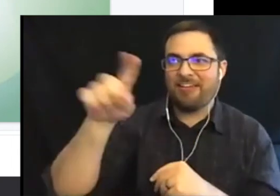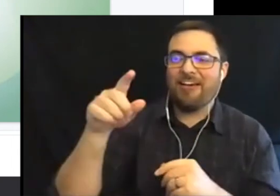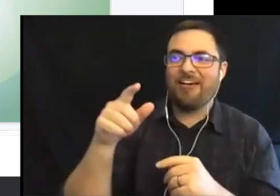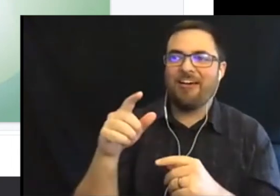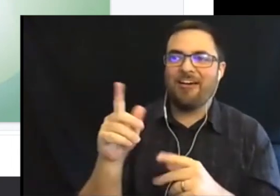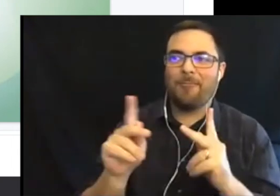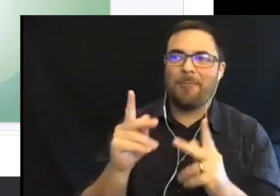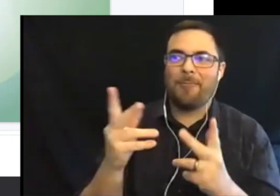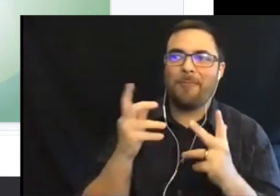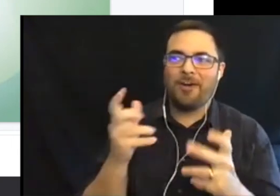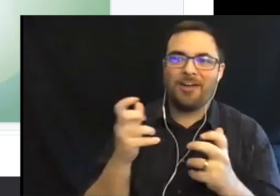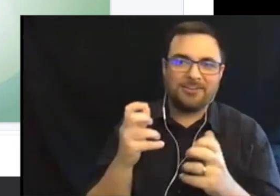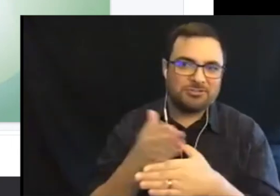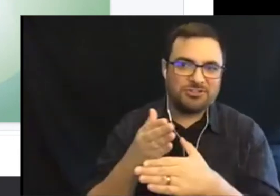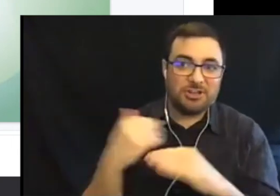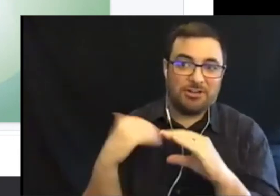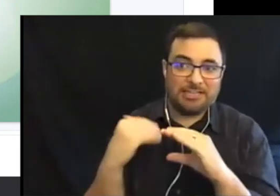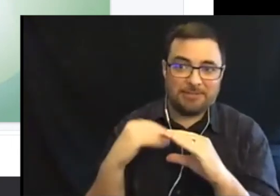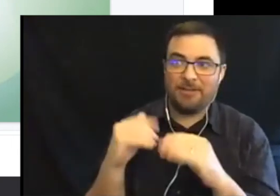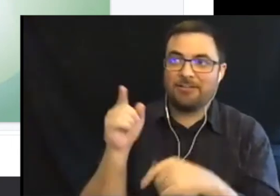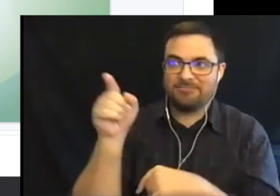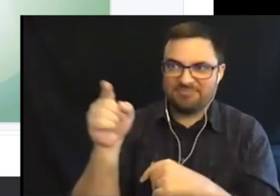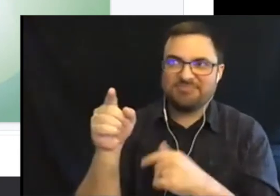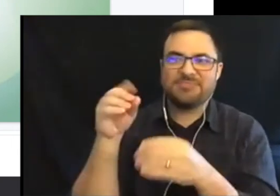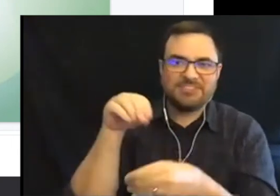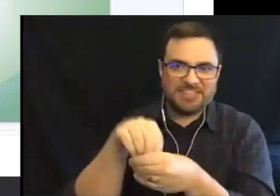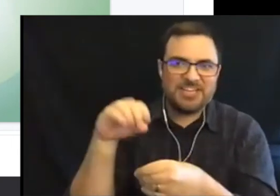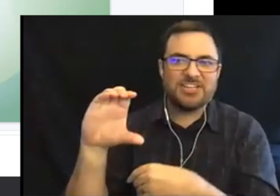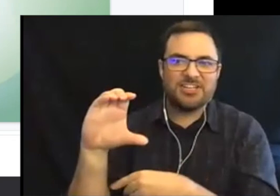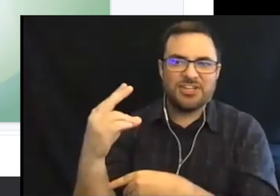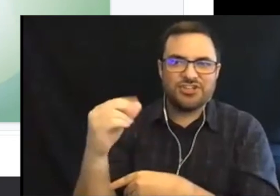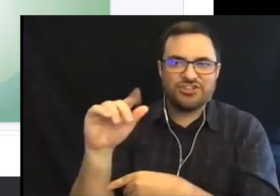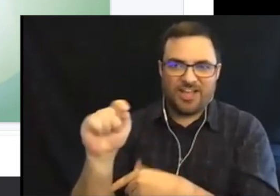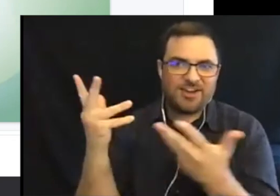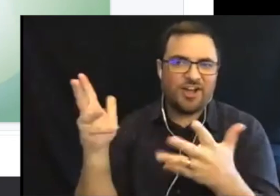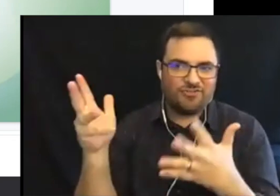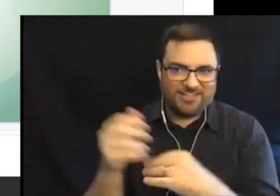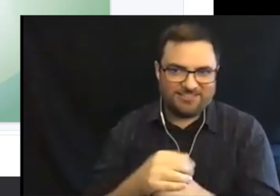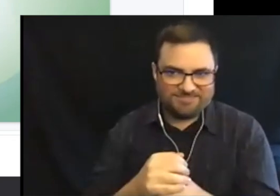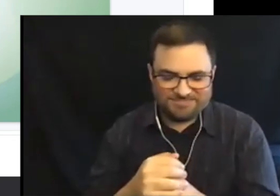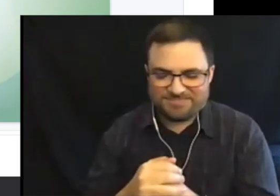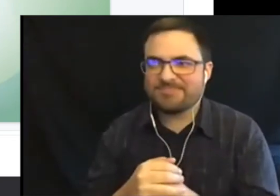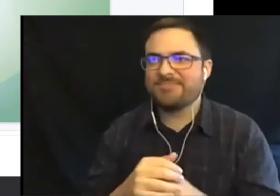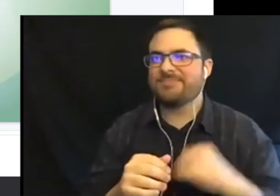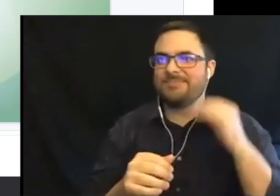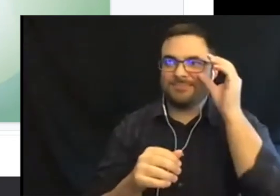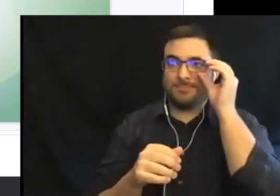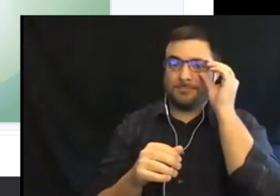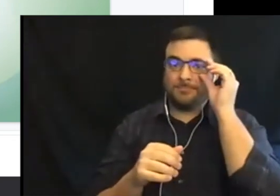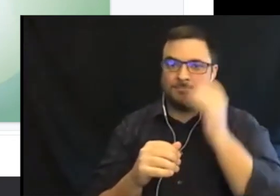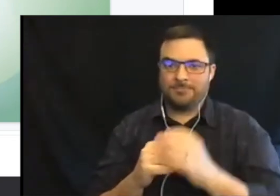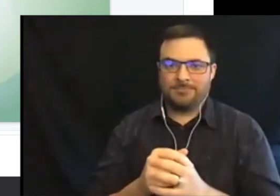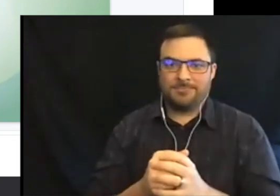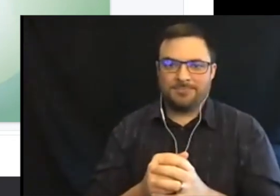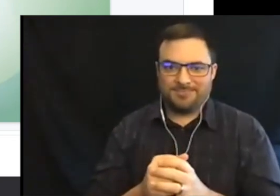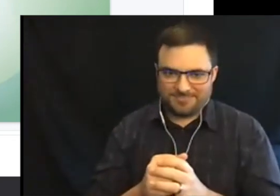could share her email. So it's here in the chat. So you have that if you have more questions for her.